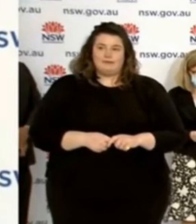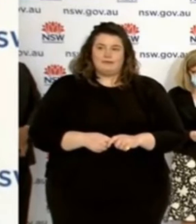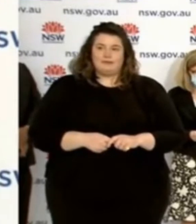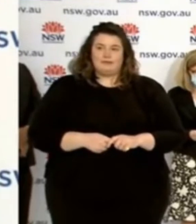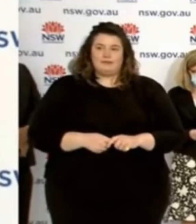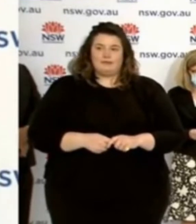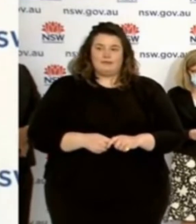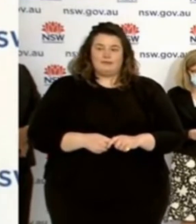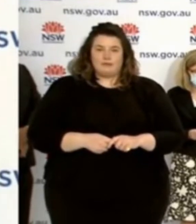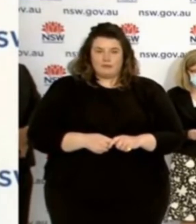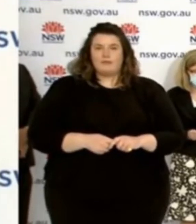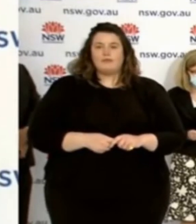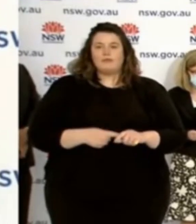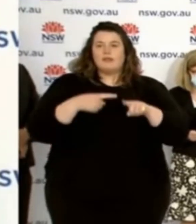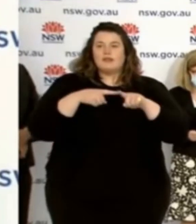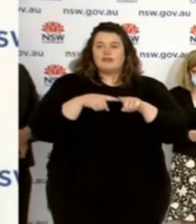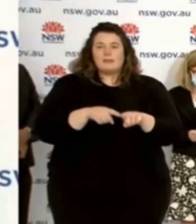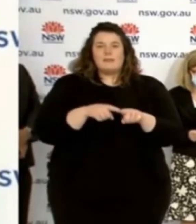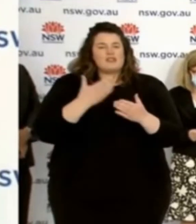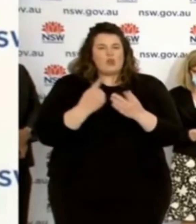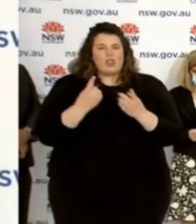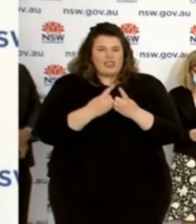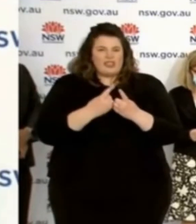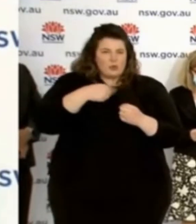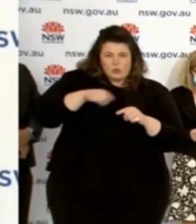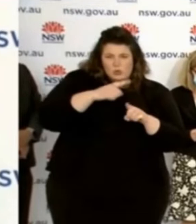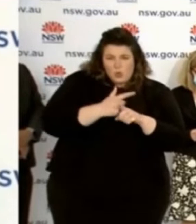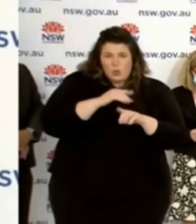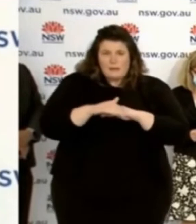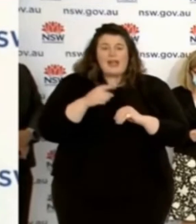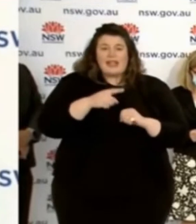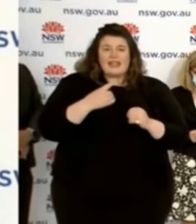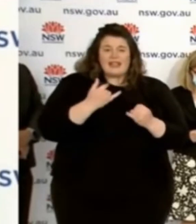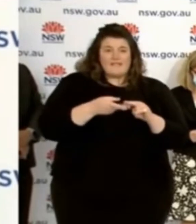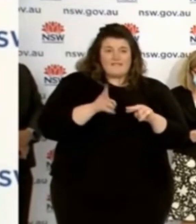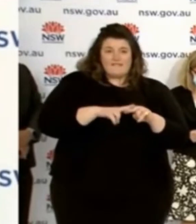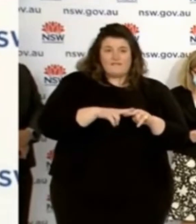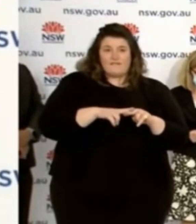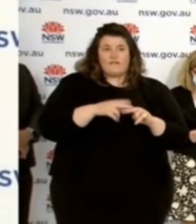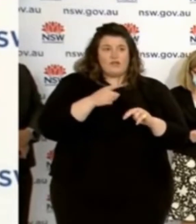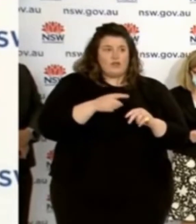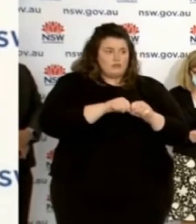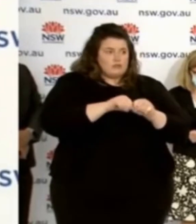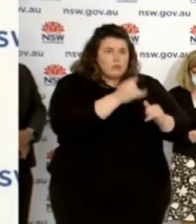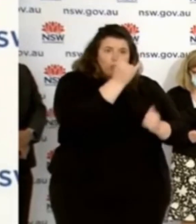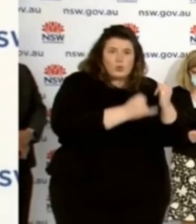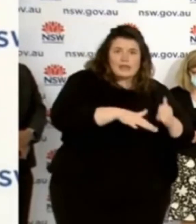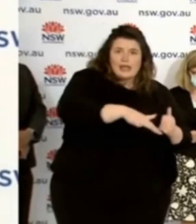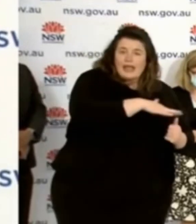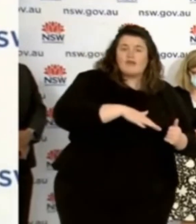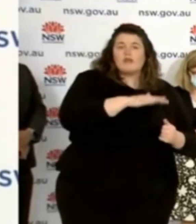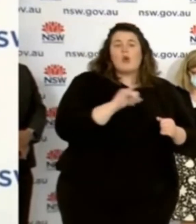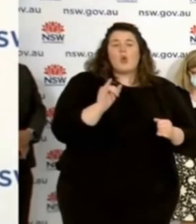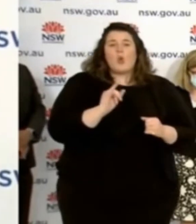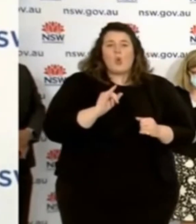that this roadmap is conditional upon the things that I talked about. If there's high rates of disease in a particular locality or a sudden